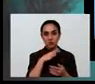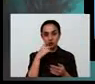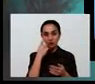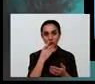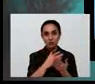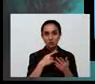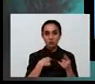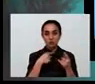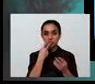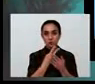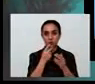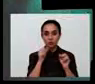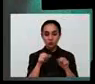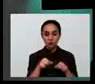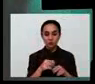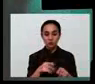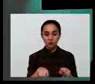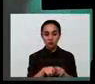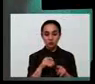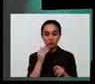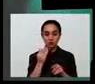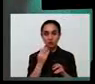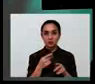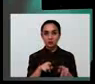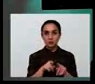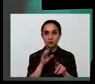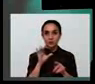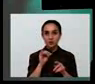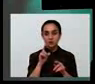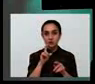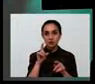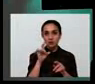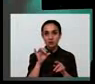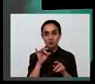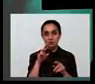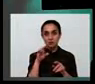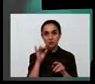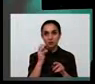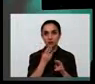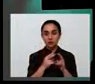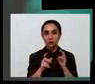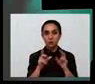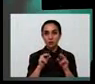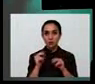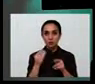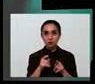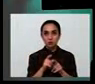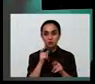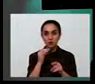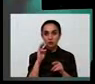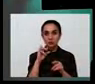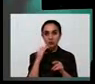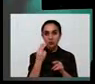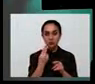qilganligini biz kuzatishimiz mumkin ekan. Ya'ni o'sha Si Szinpin o'sha umumiy Xitoy xalqining baxti uchun Xitoy xalqi